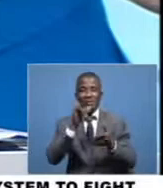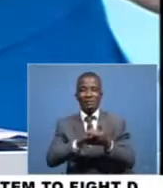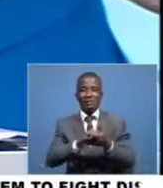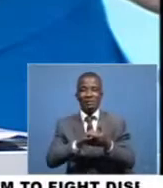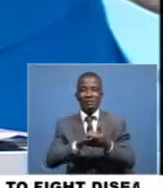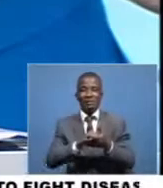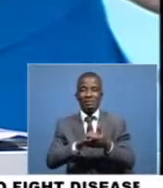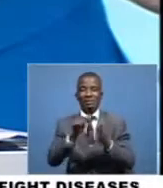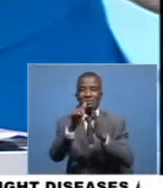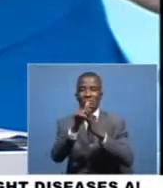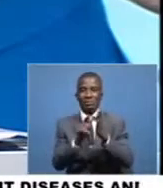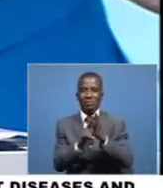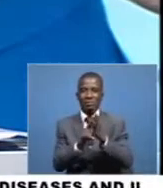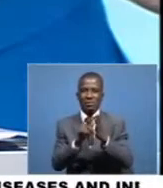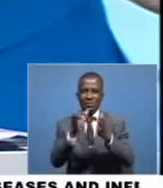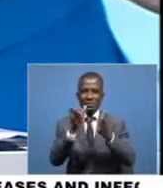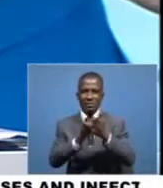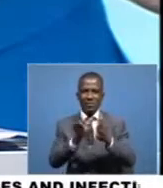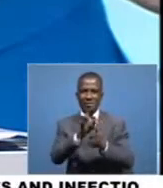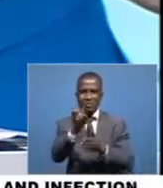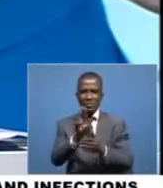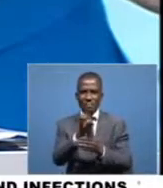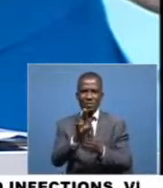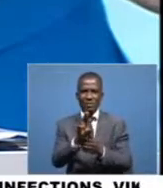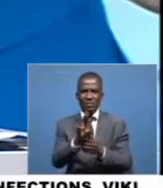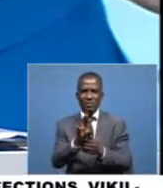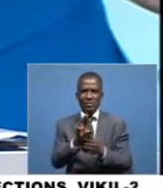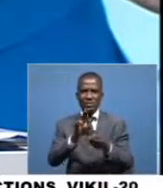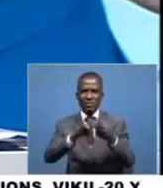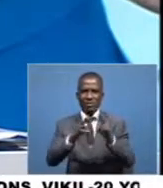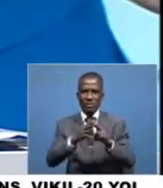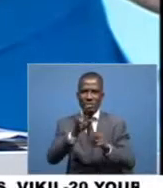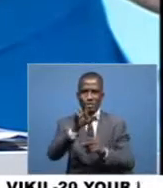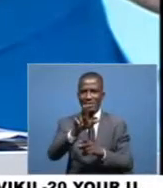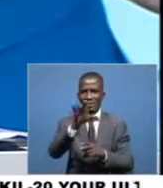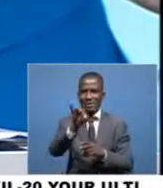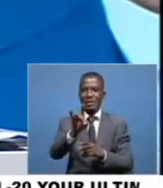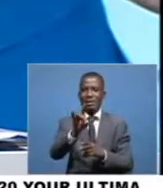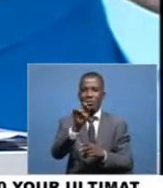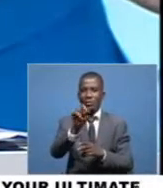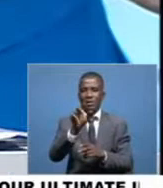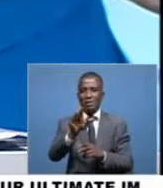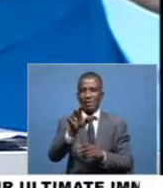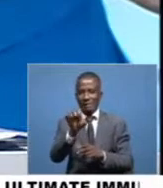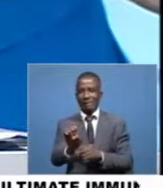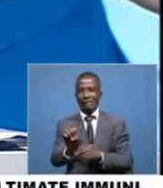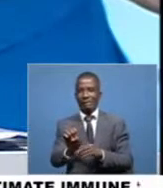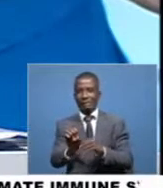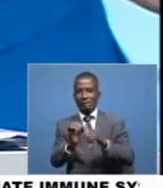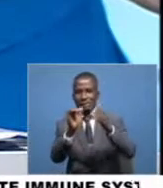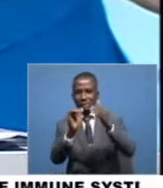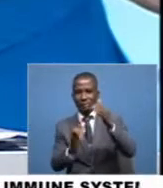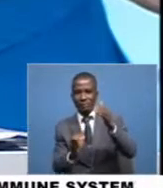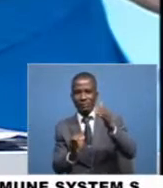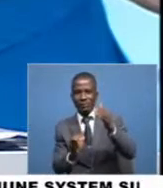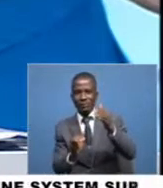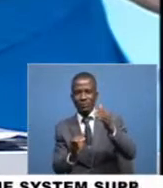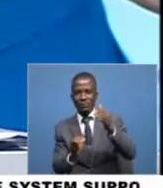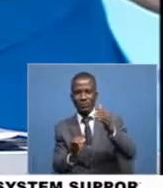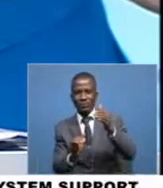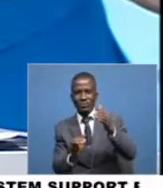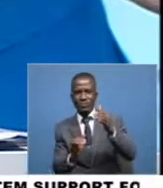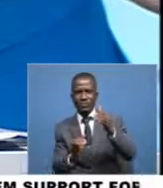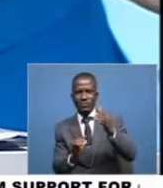critical rule that is applicable is Order 38, Rule 3E of the 3E5, I believe, of